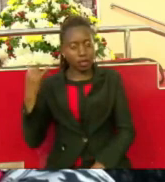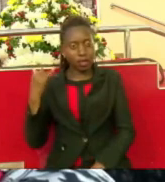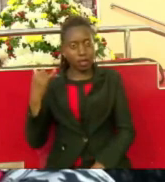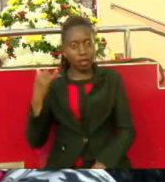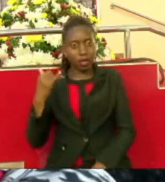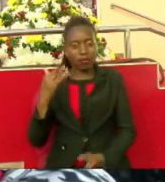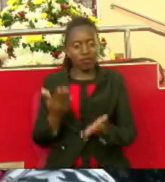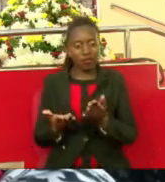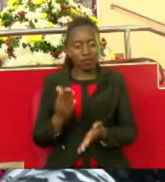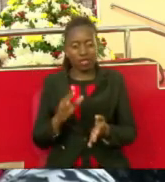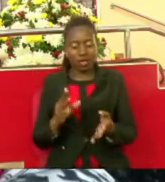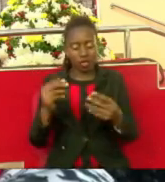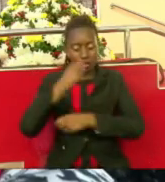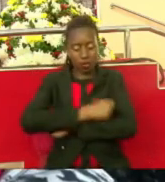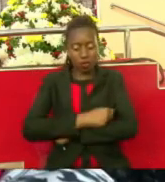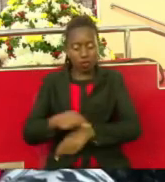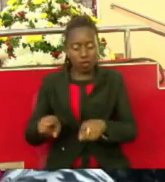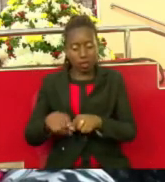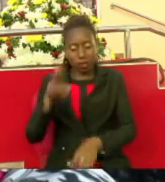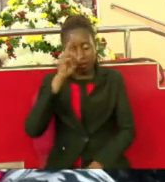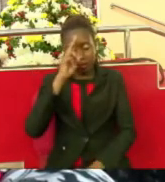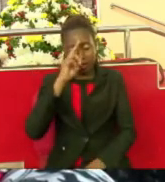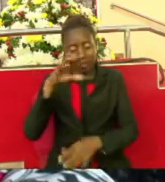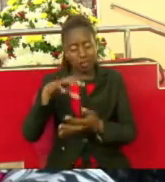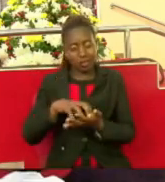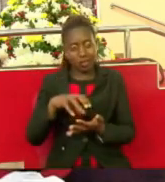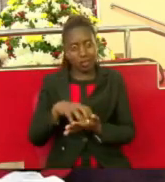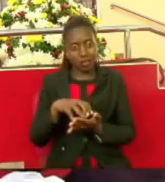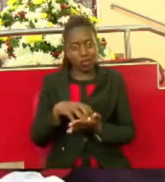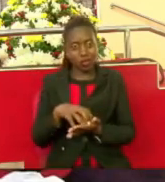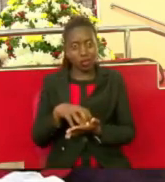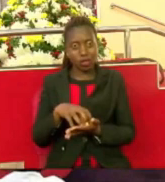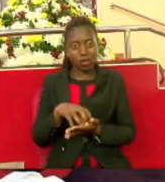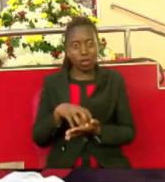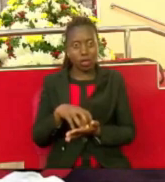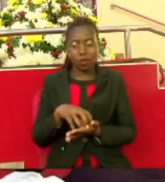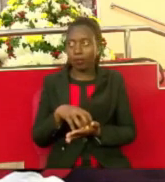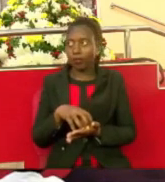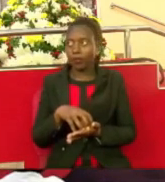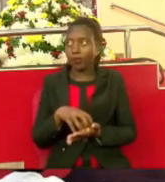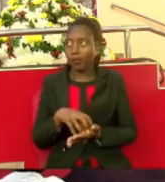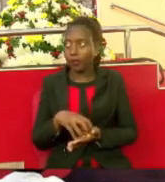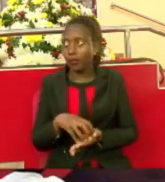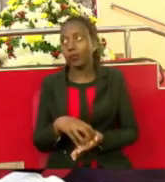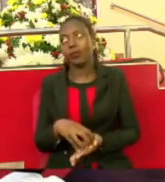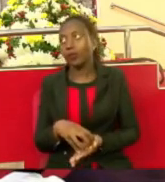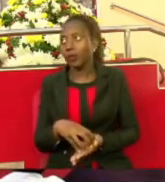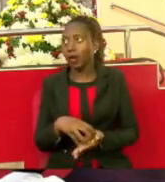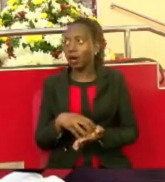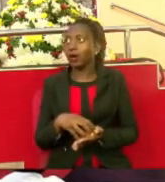And the teacher would tell you, better your mom could have given birth to, you know, to Mireo.